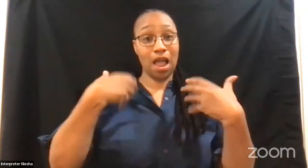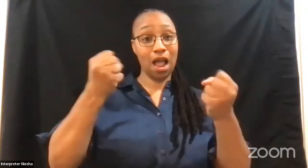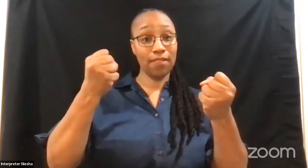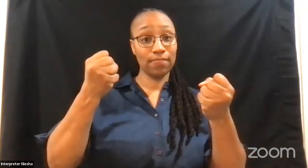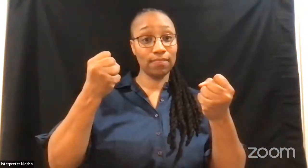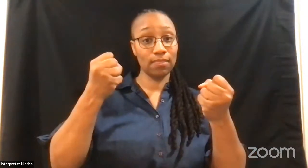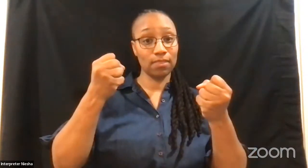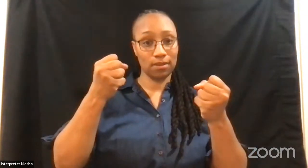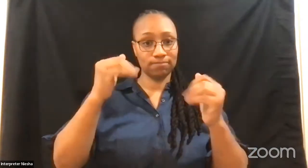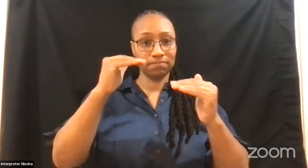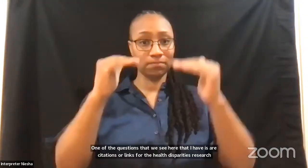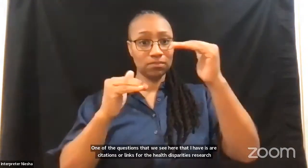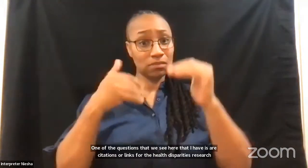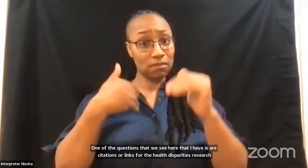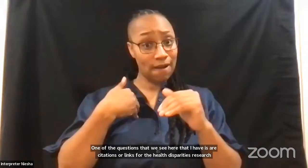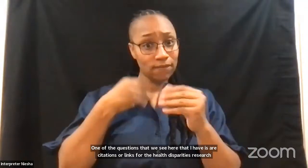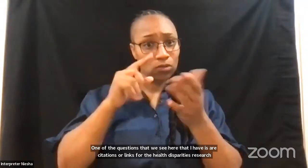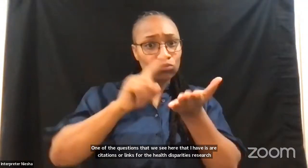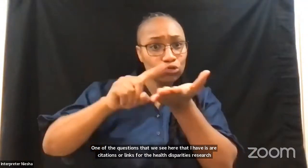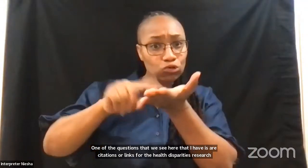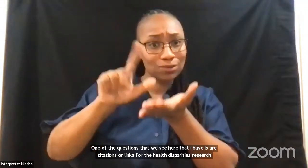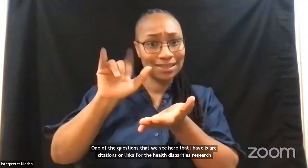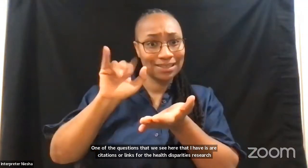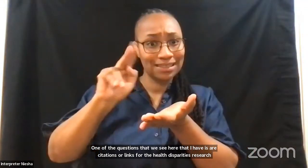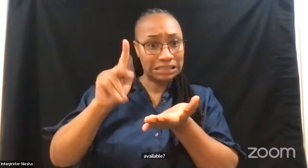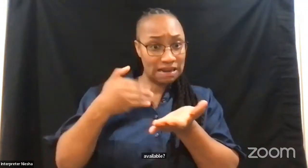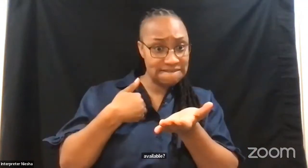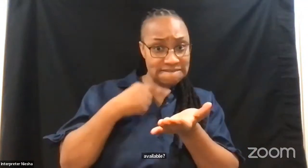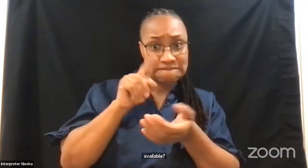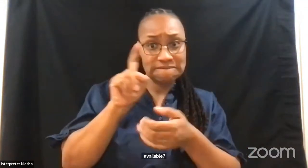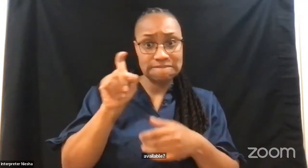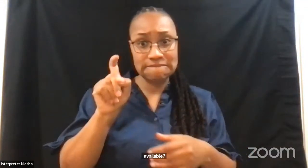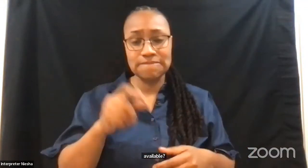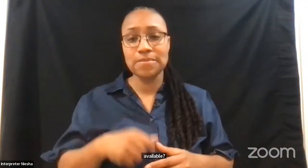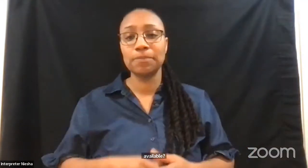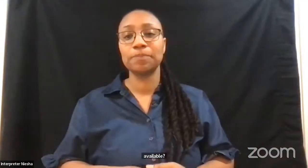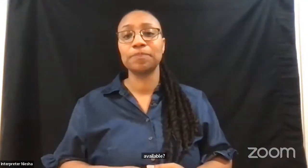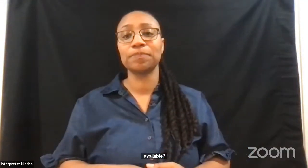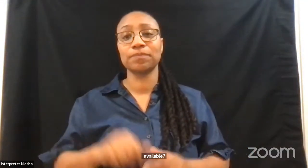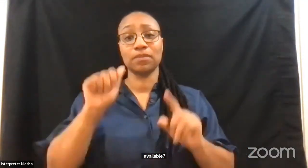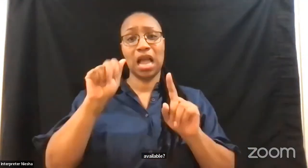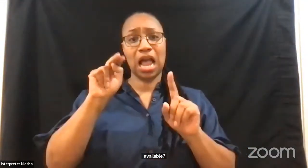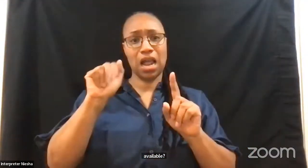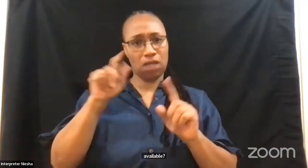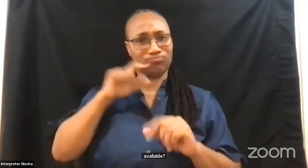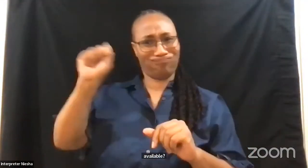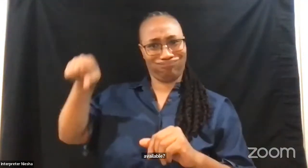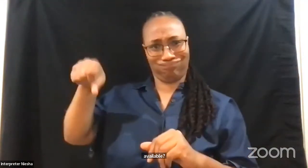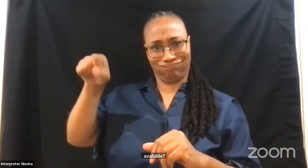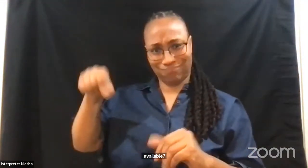Yes, they absolutely are. If you go to our website, again,